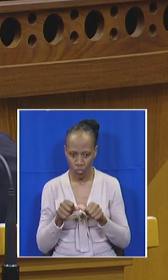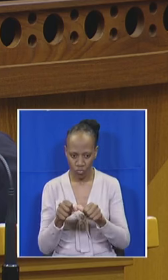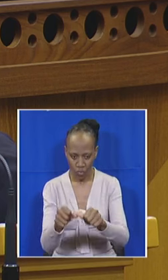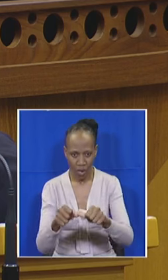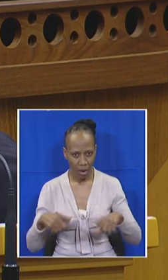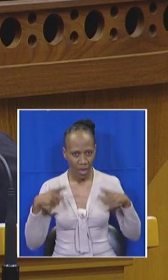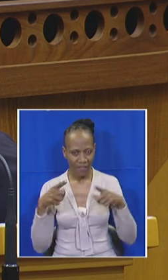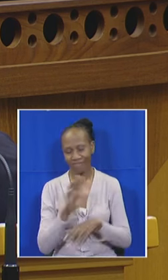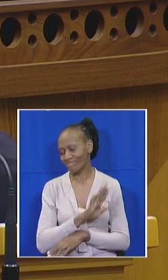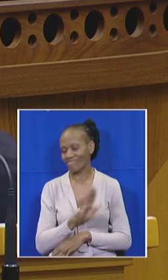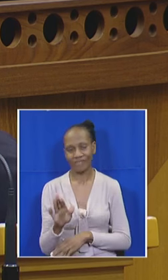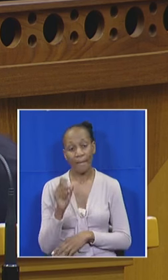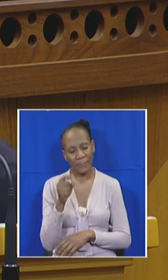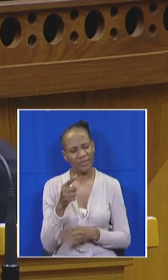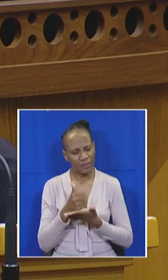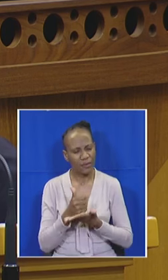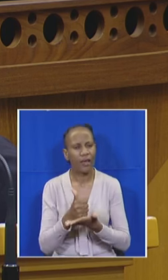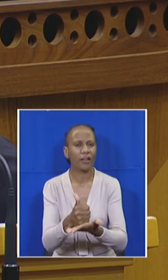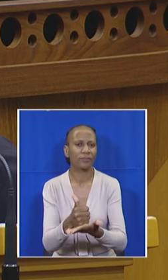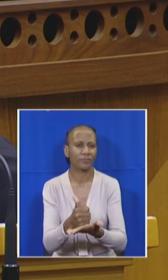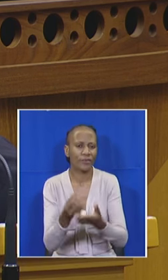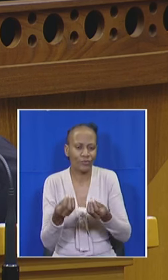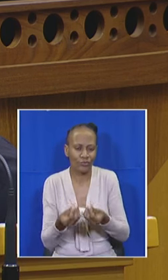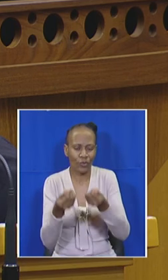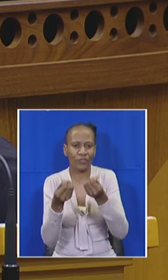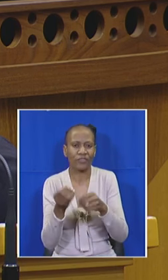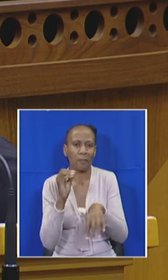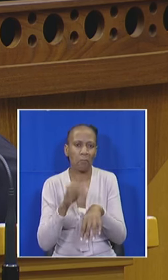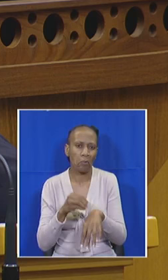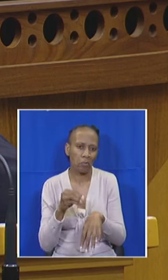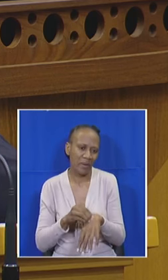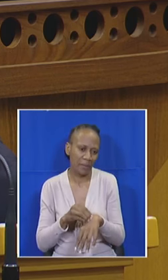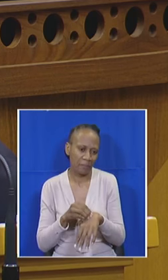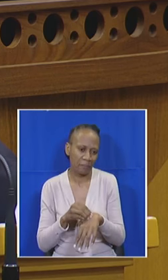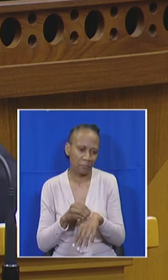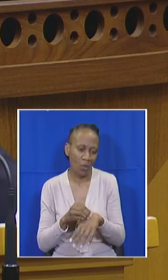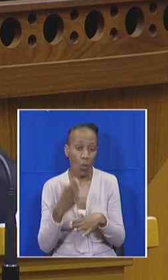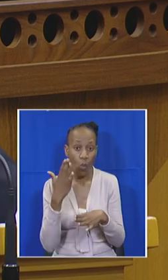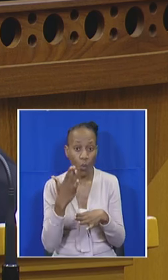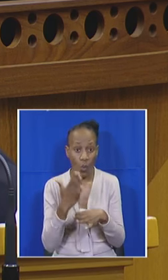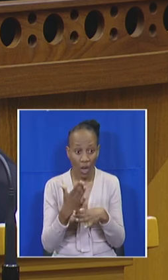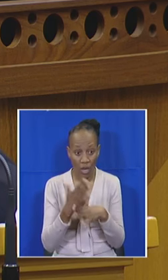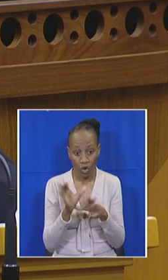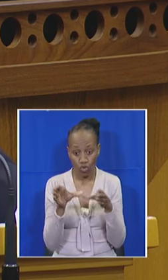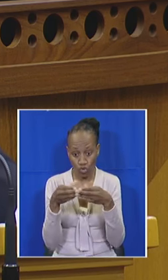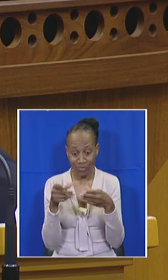it goes a long way in addressing the problem of the working poor.